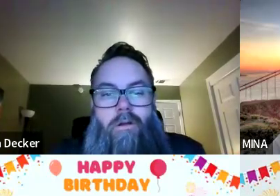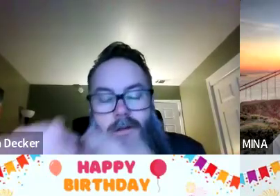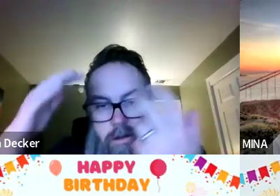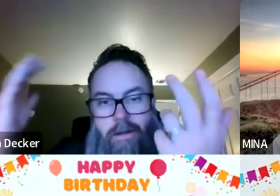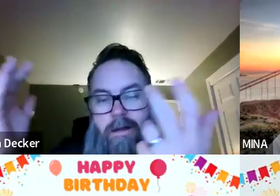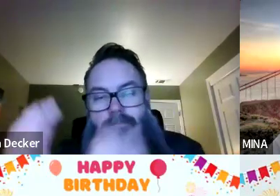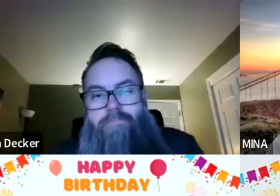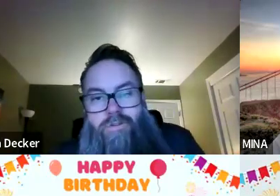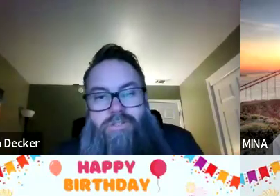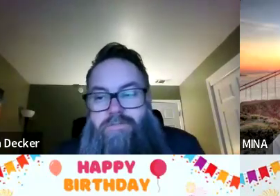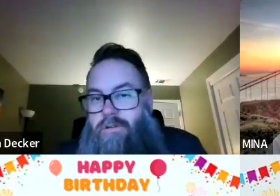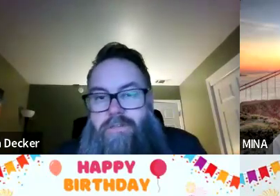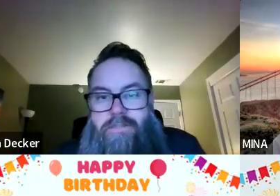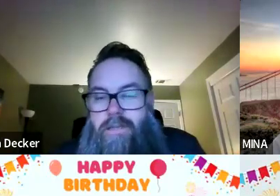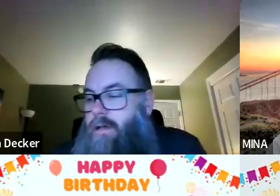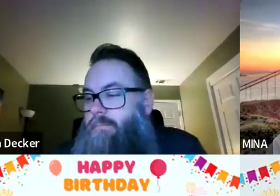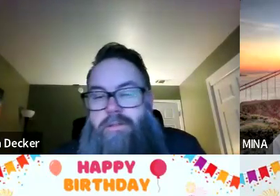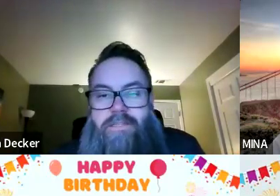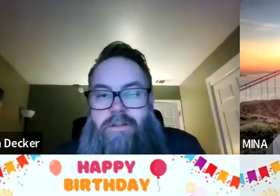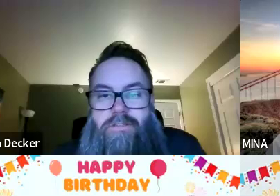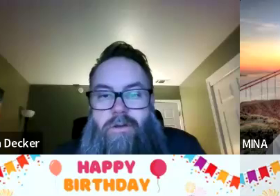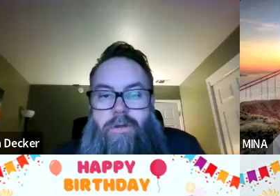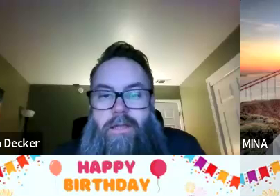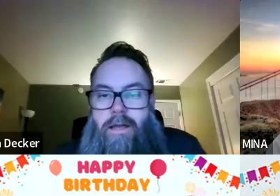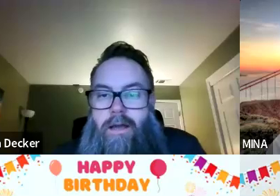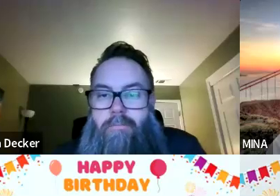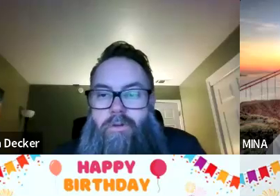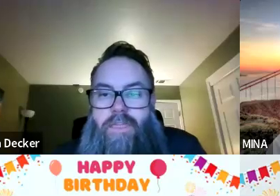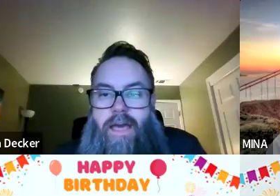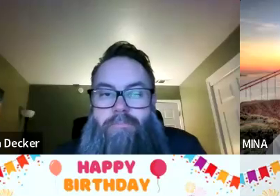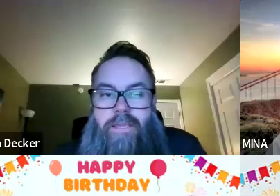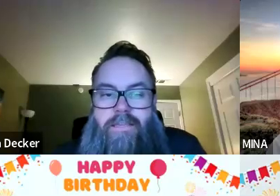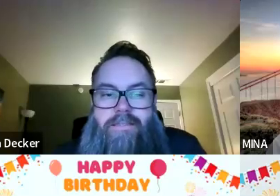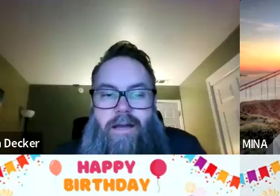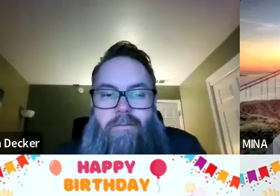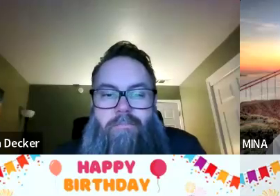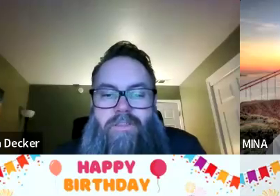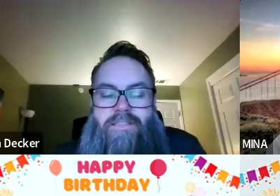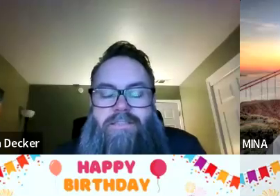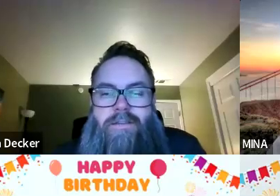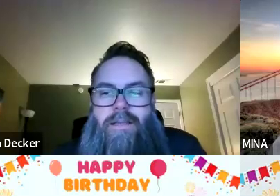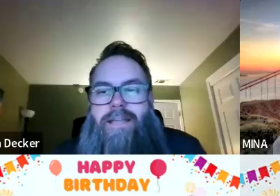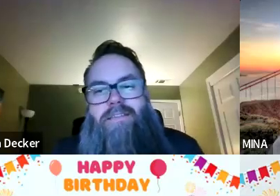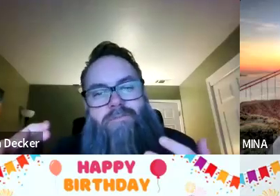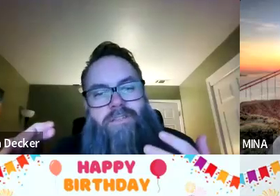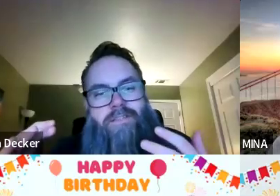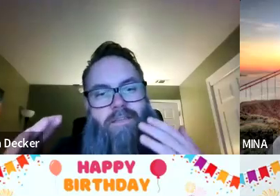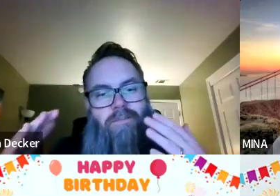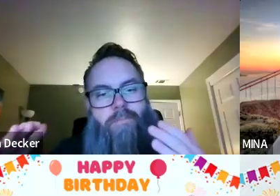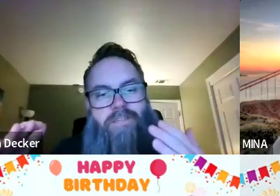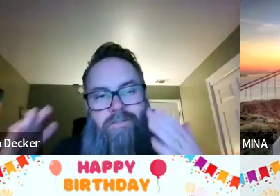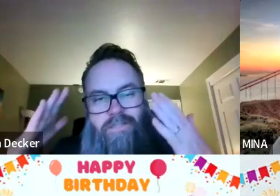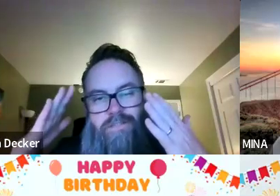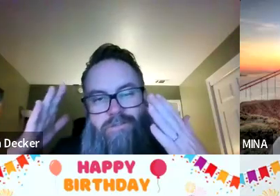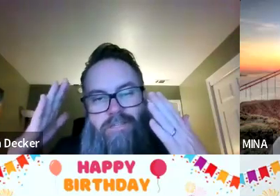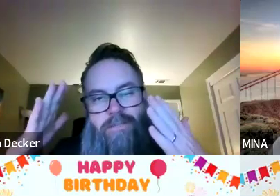made through our purchase of service policies here. So with that, please, it's tough when